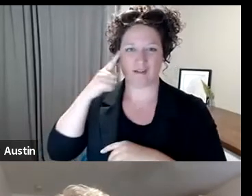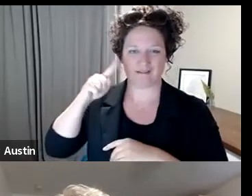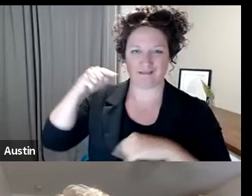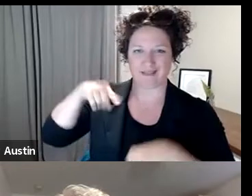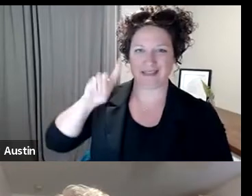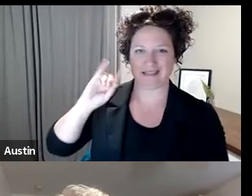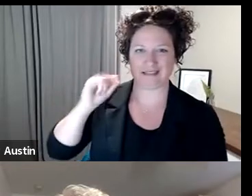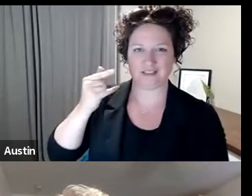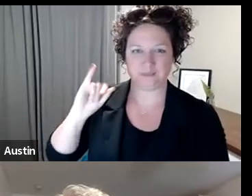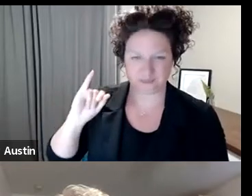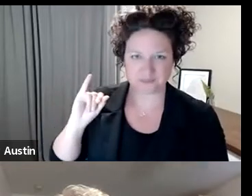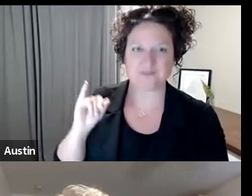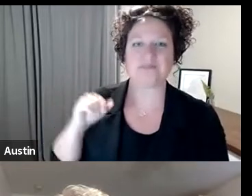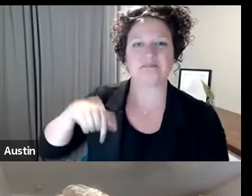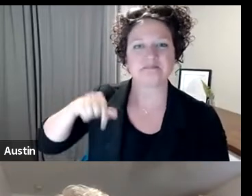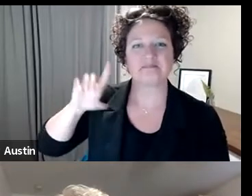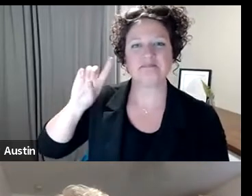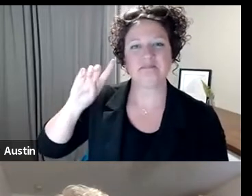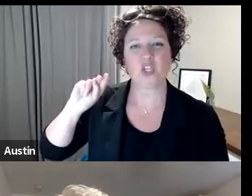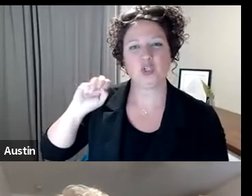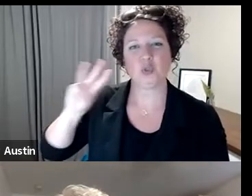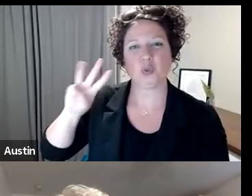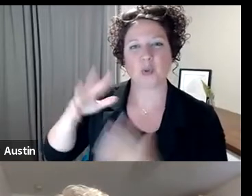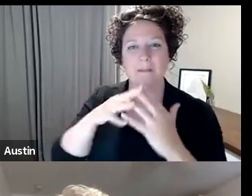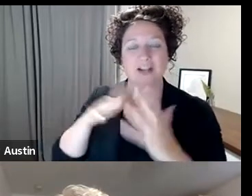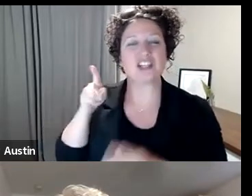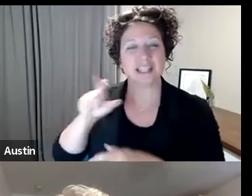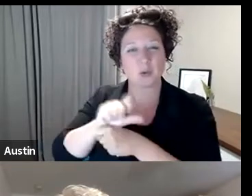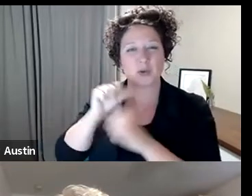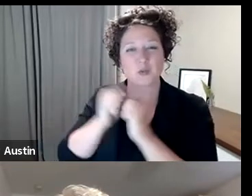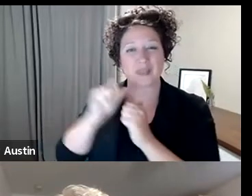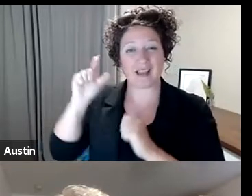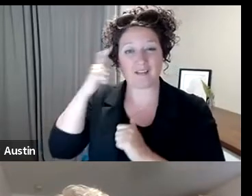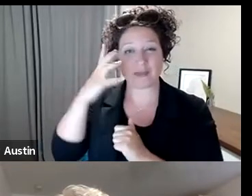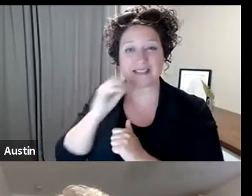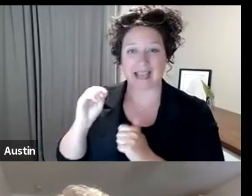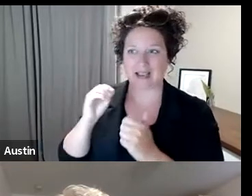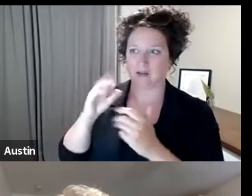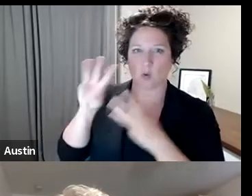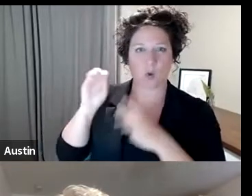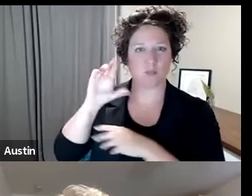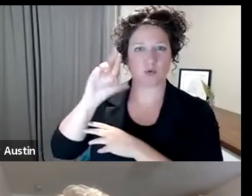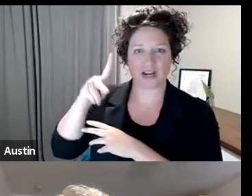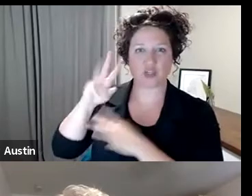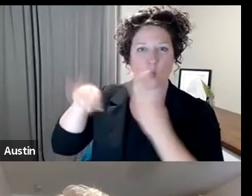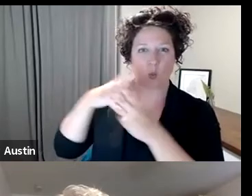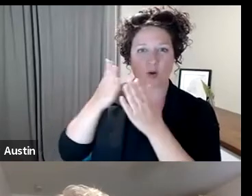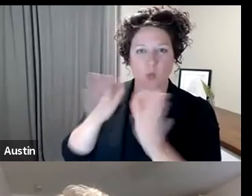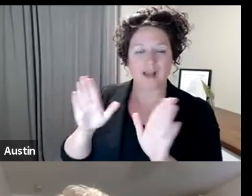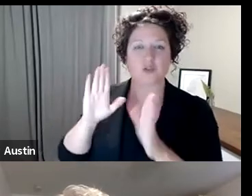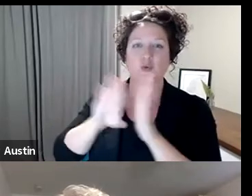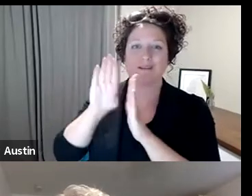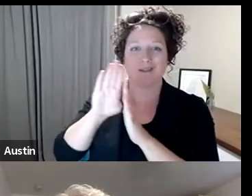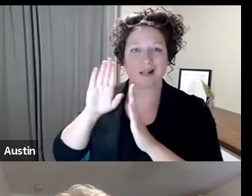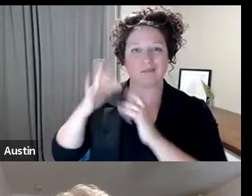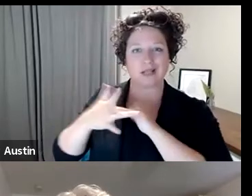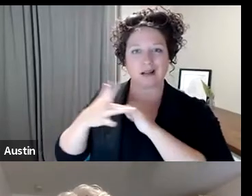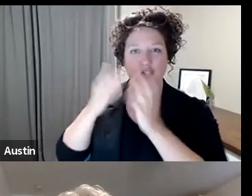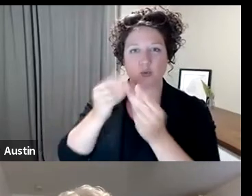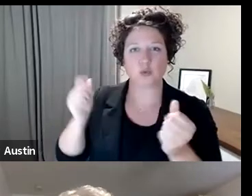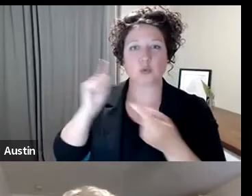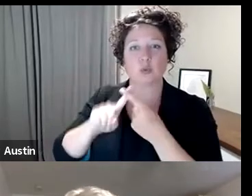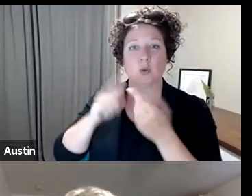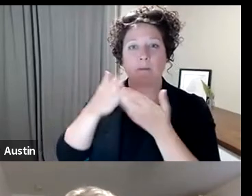Initiative at New America, where he works with governments and corporations worldwide to develop technology solutions to public